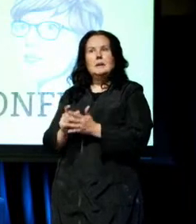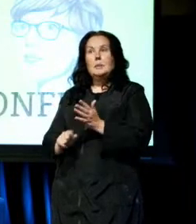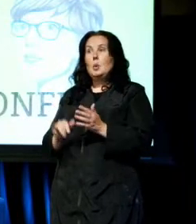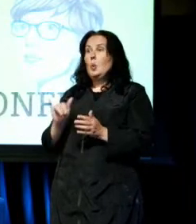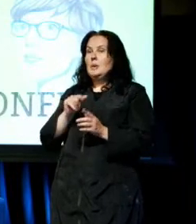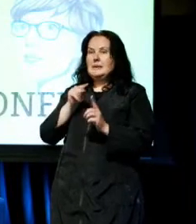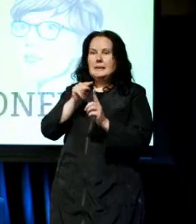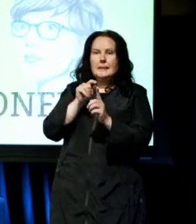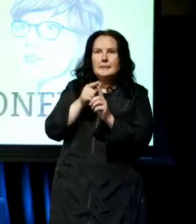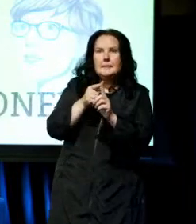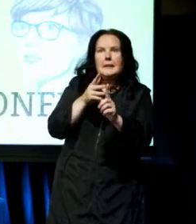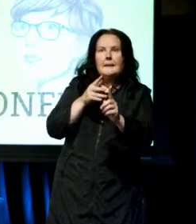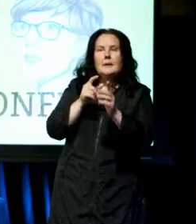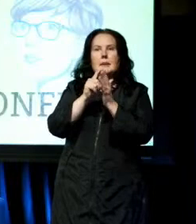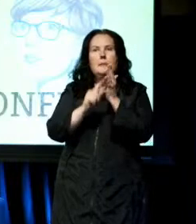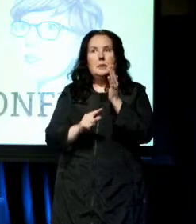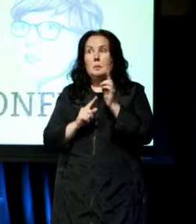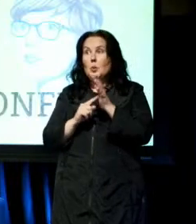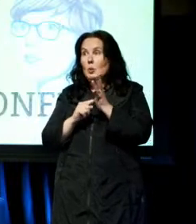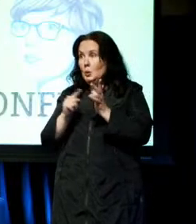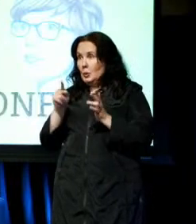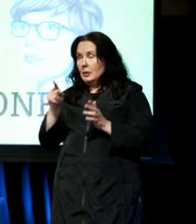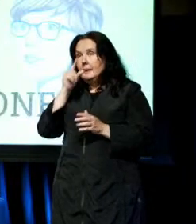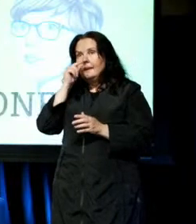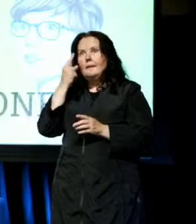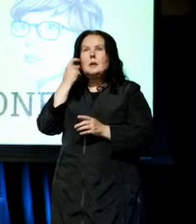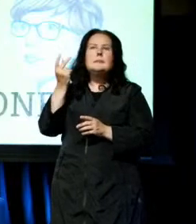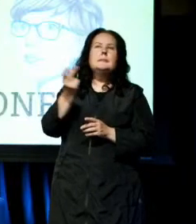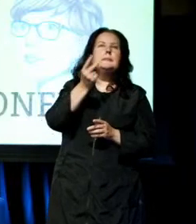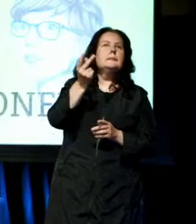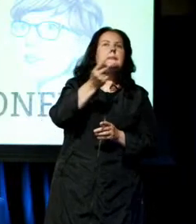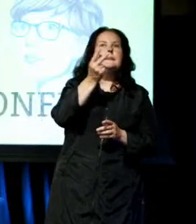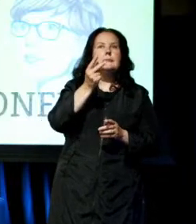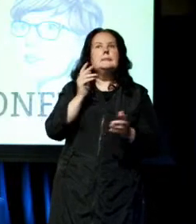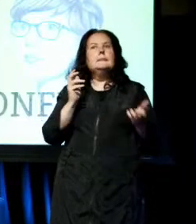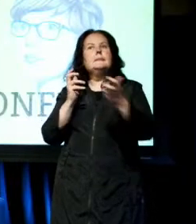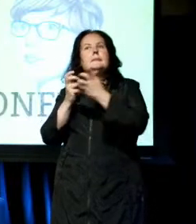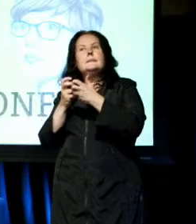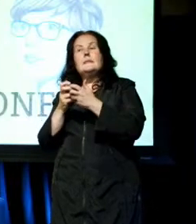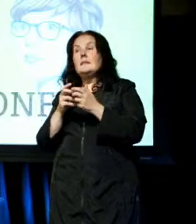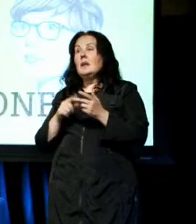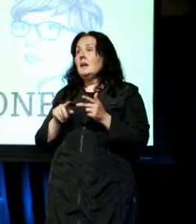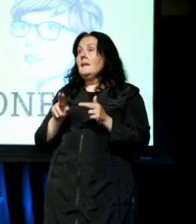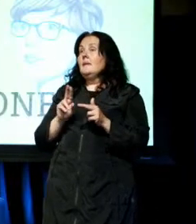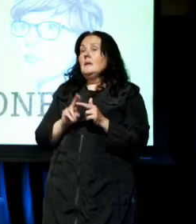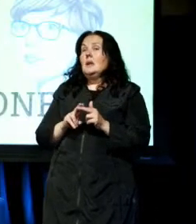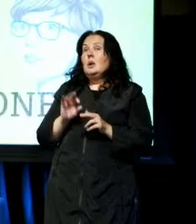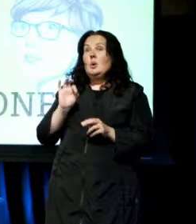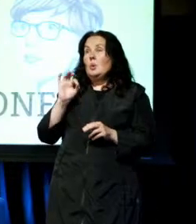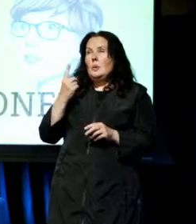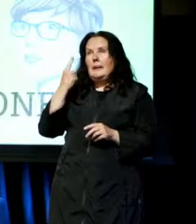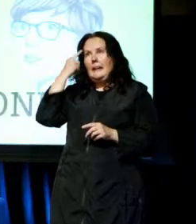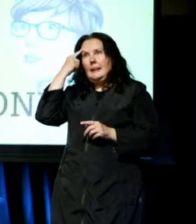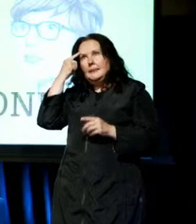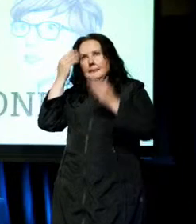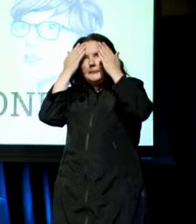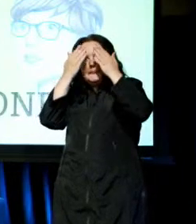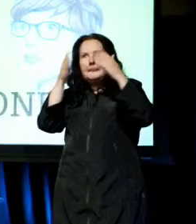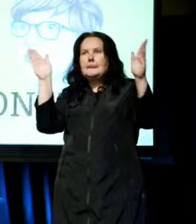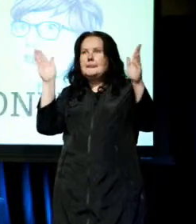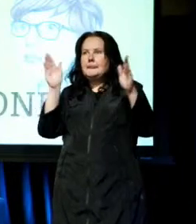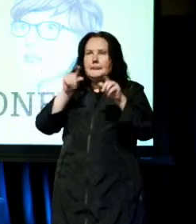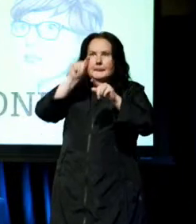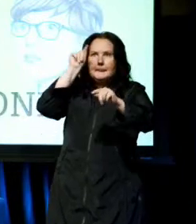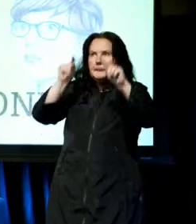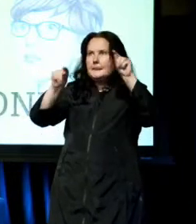you can find someone who hasn't done the job and make it happen. So, if no one ever does that kind of creative casting or that, you know, goes that